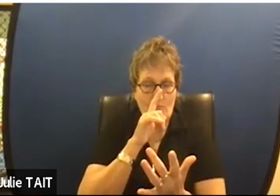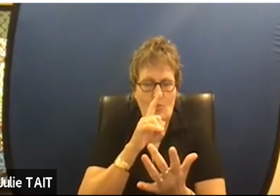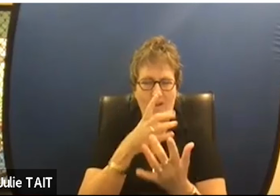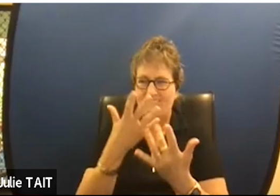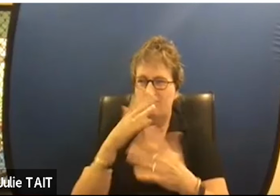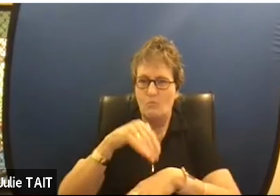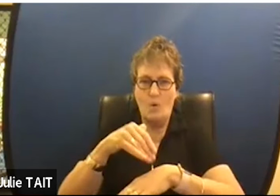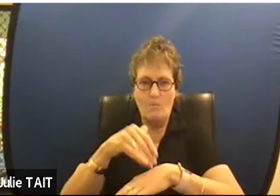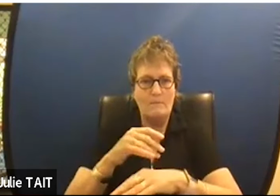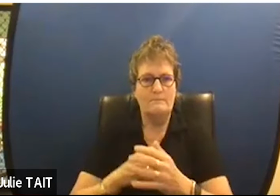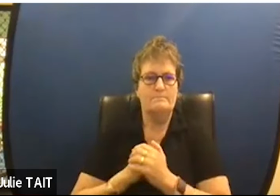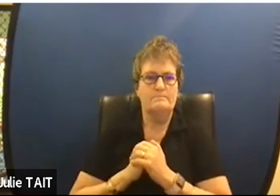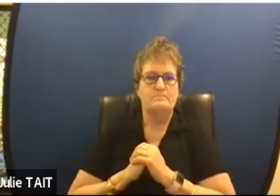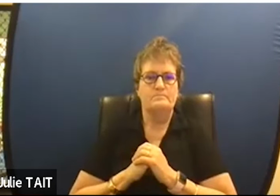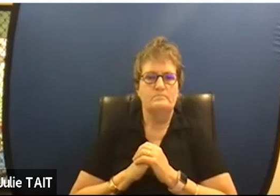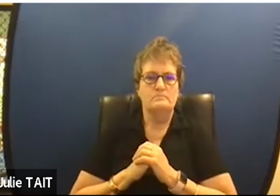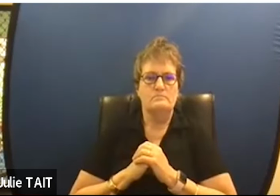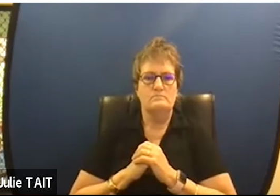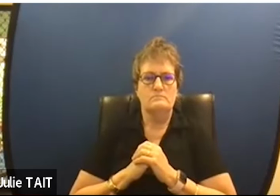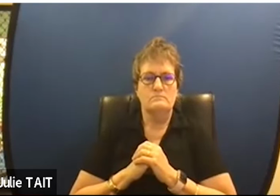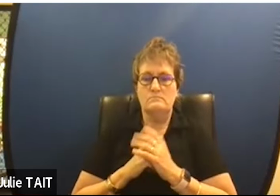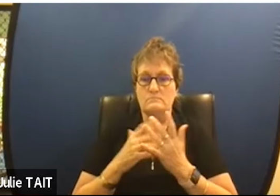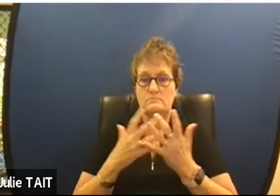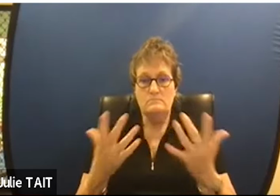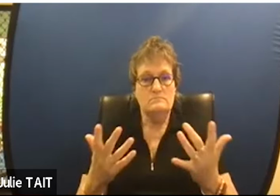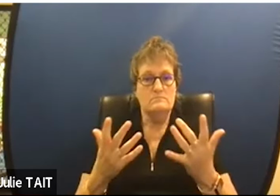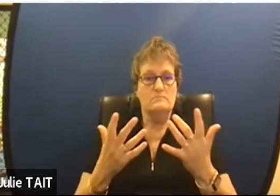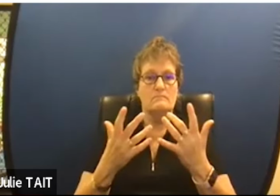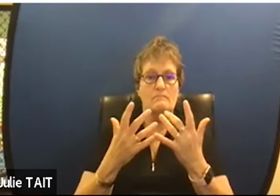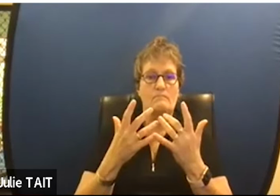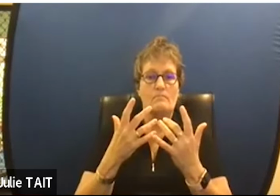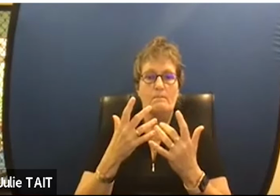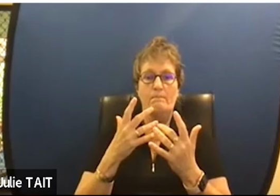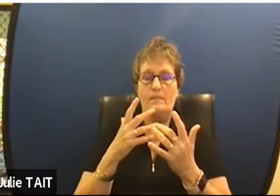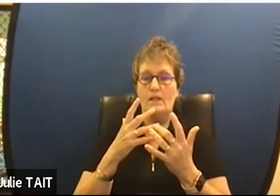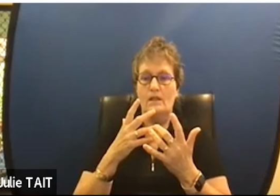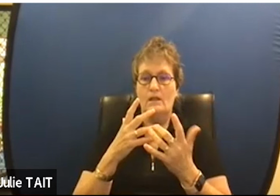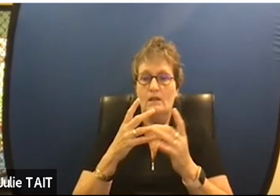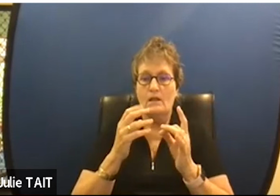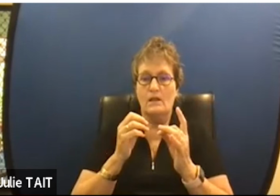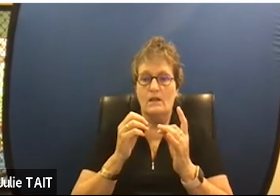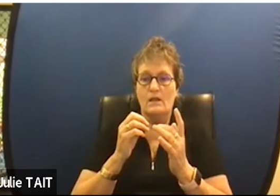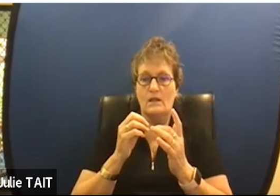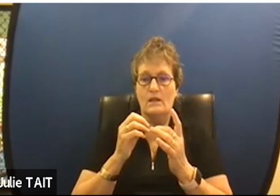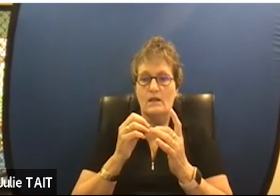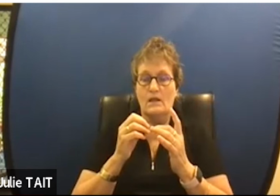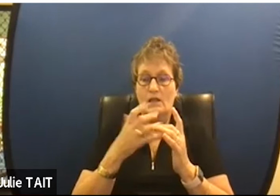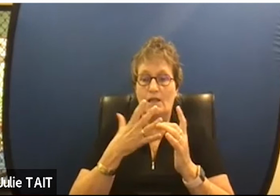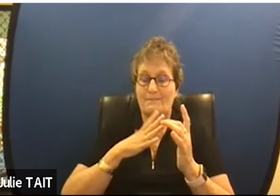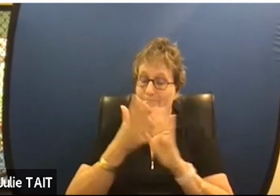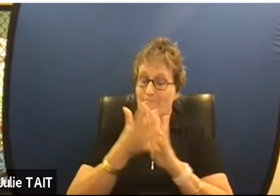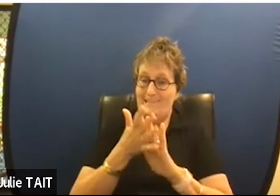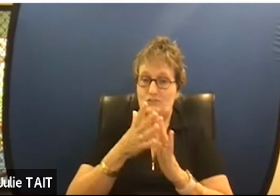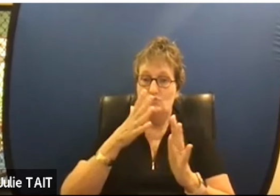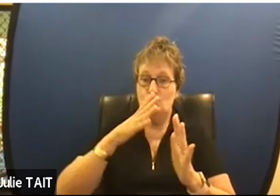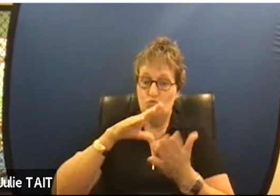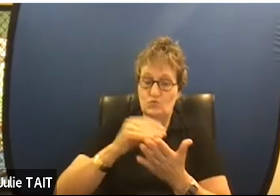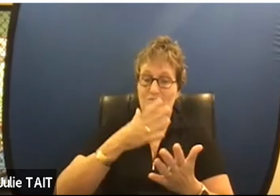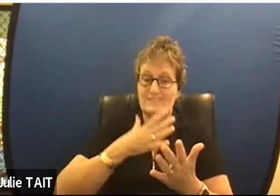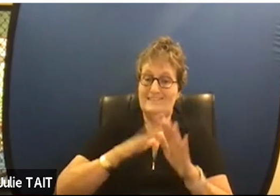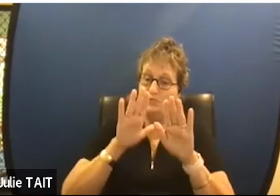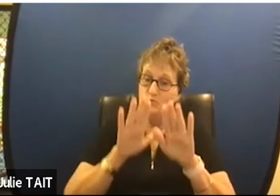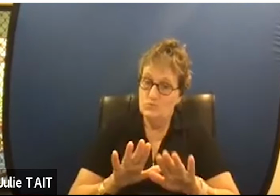realities pose difficulties for UNSW finance models, which rely on contented students who stay and finish their degrees. So